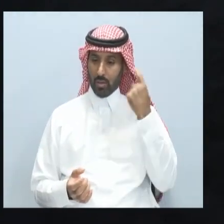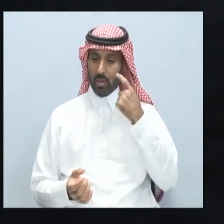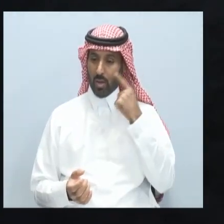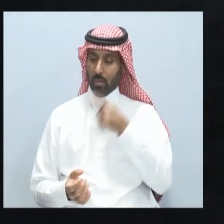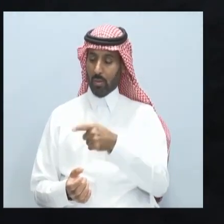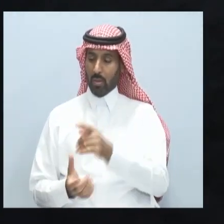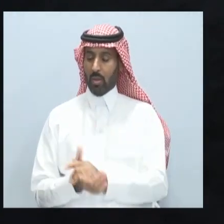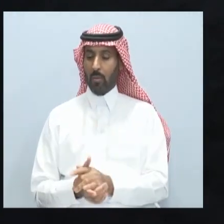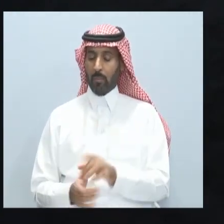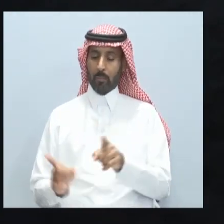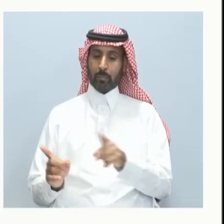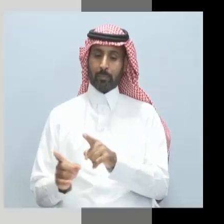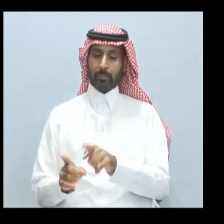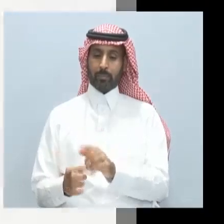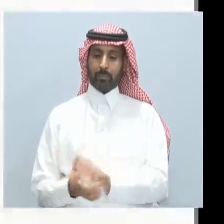them.